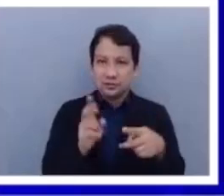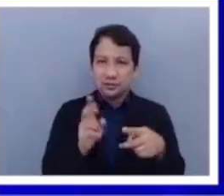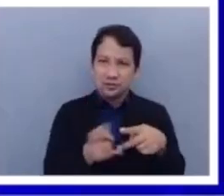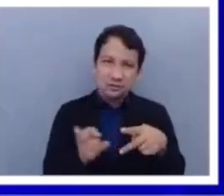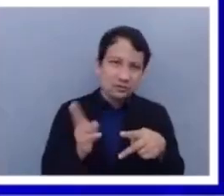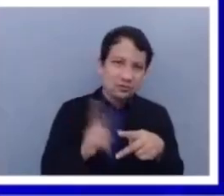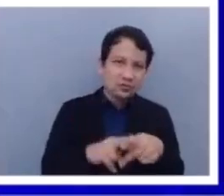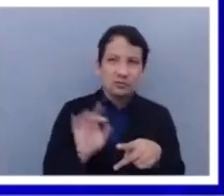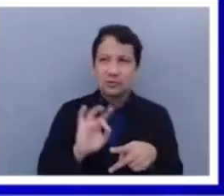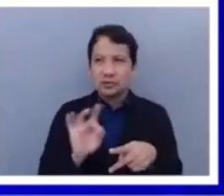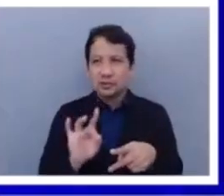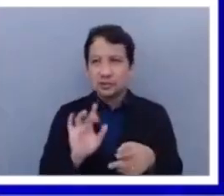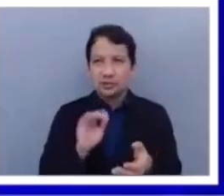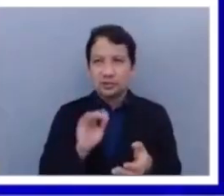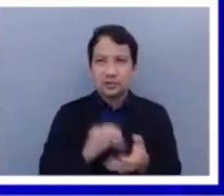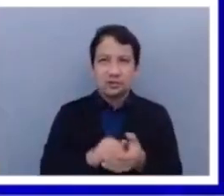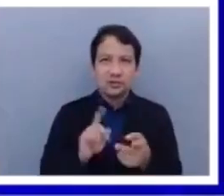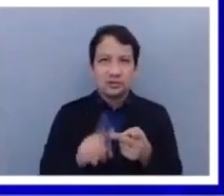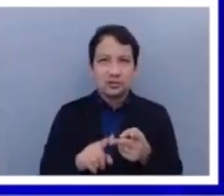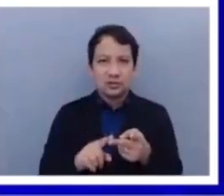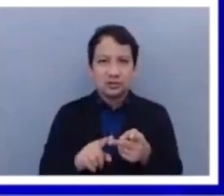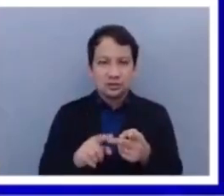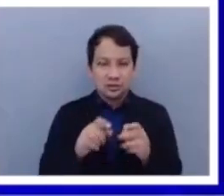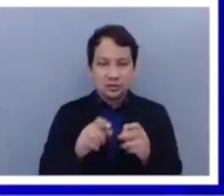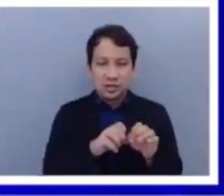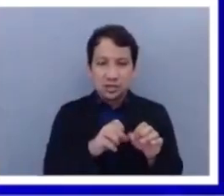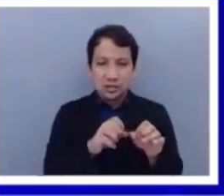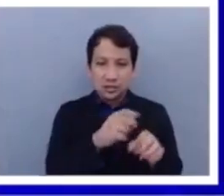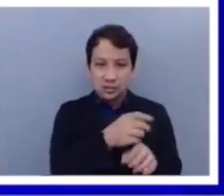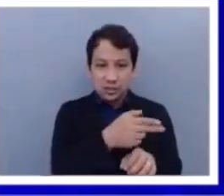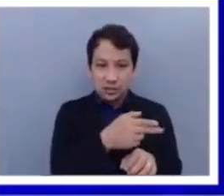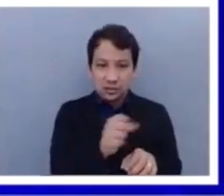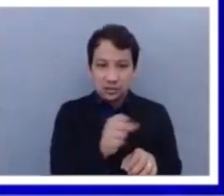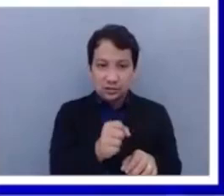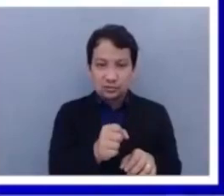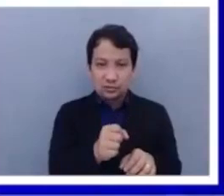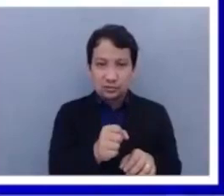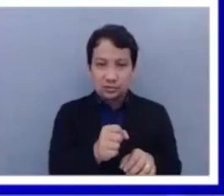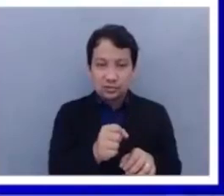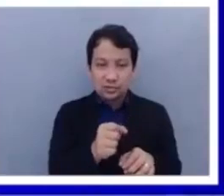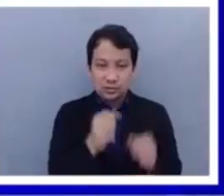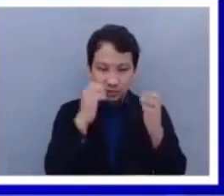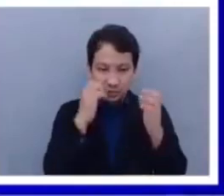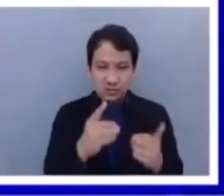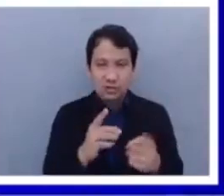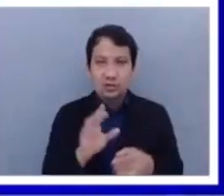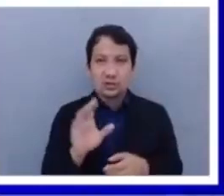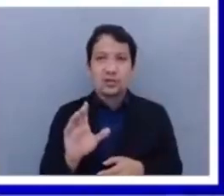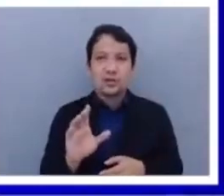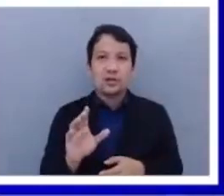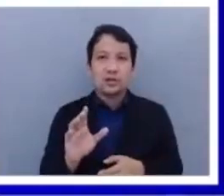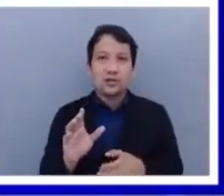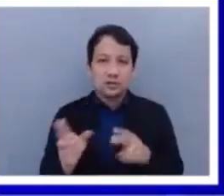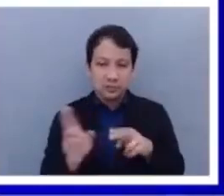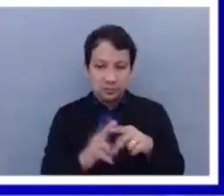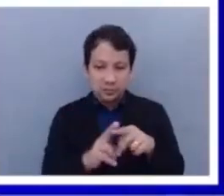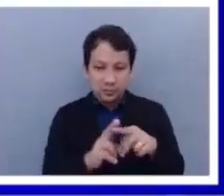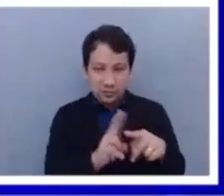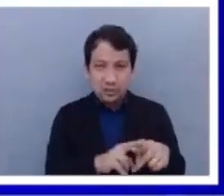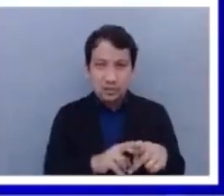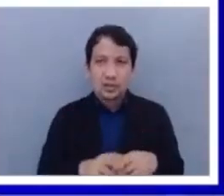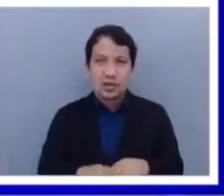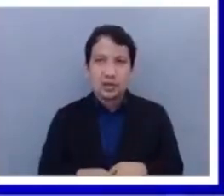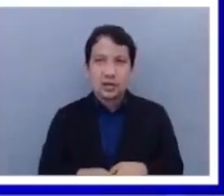Saka secondary education, mga close to 80,000. So, dito nakikita rin natin na yung face-to-face, nagdagdag naman kasi ito yung